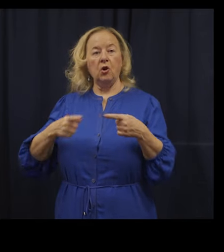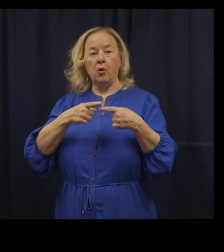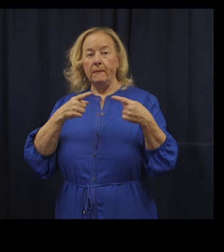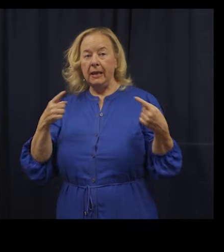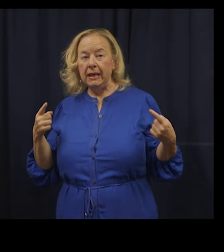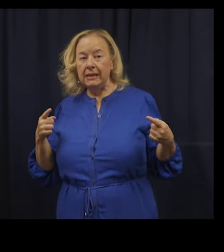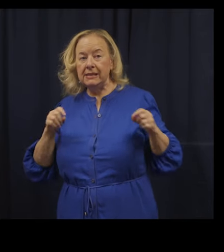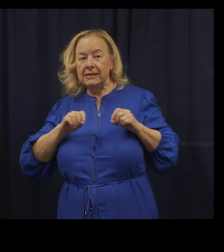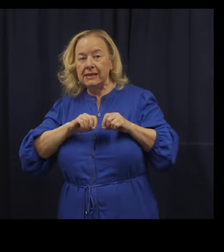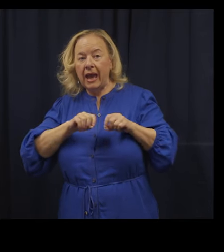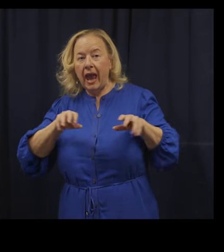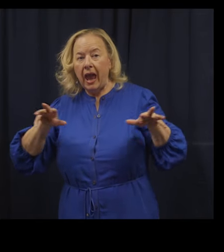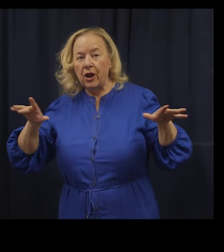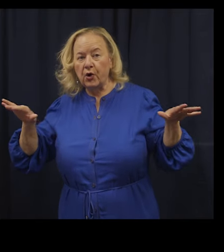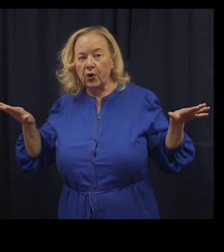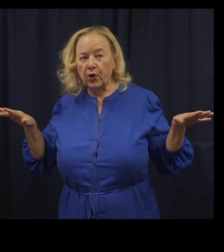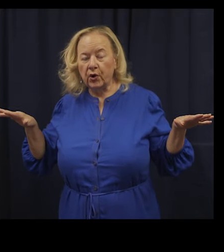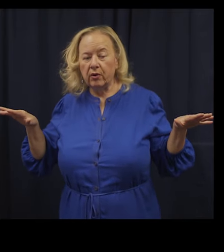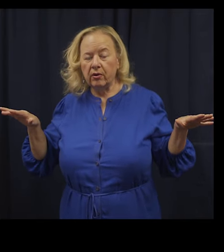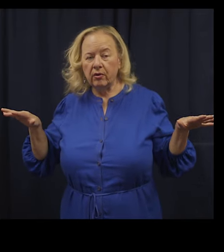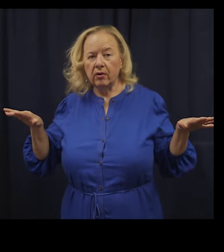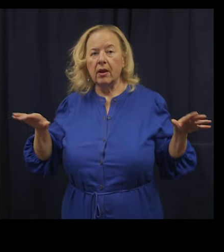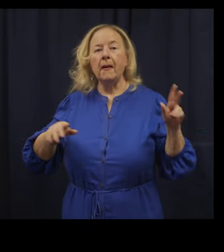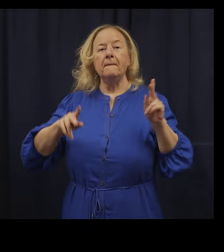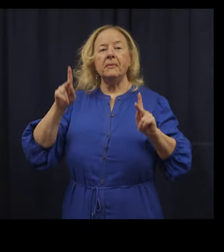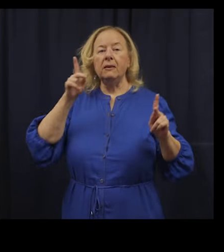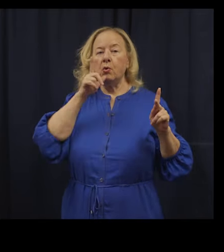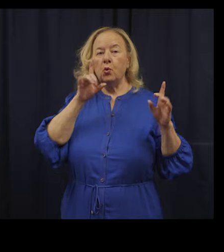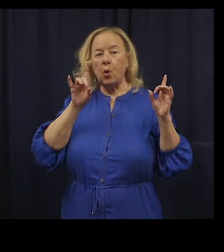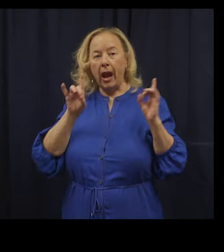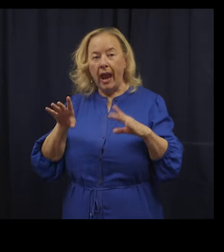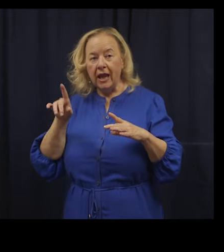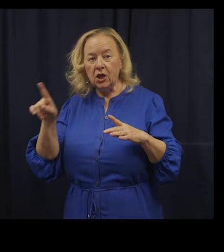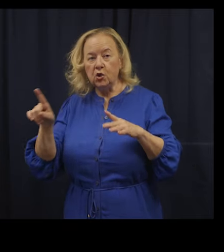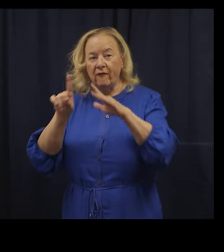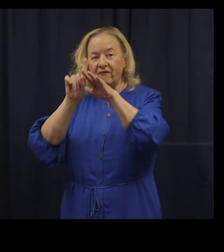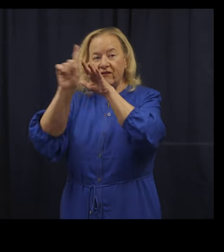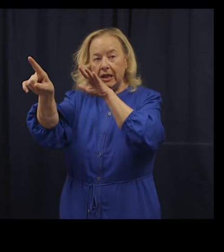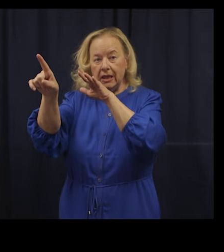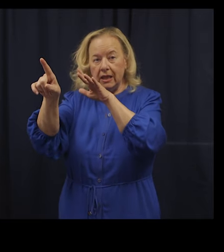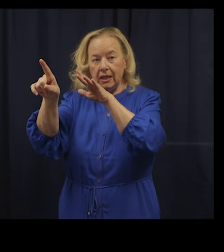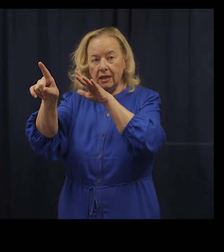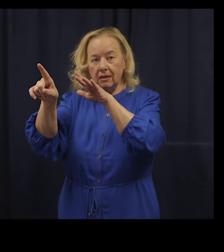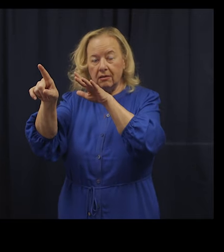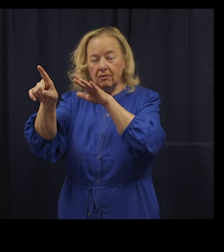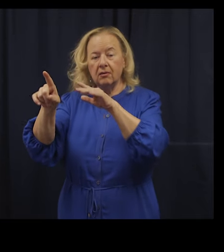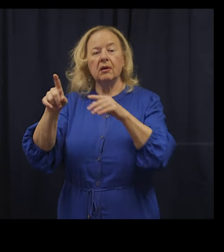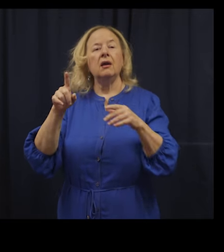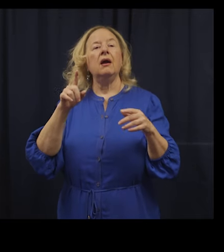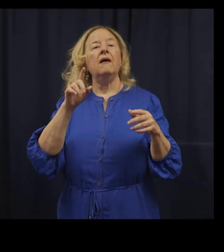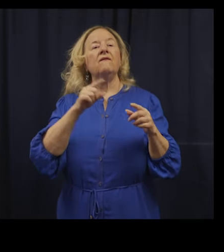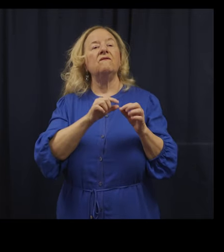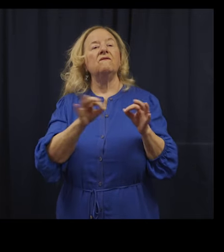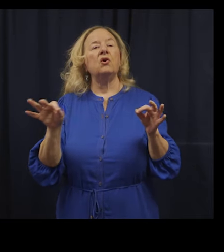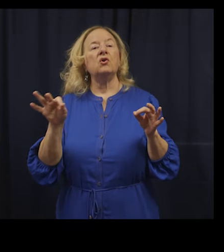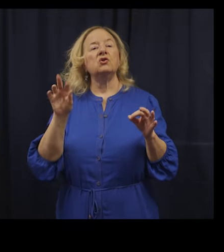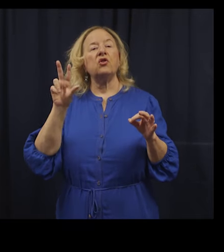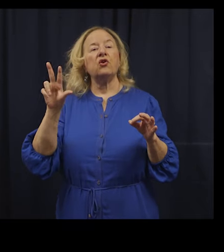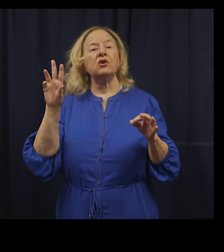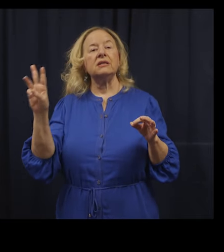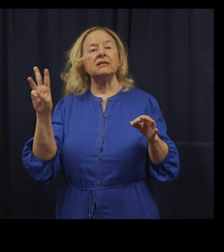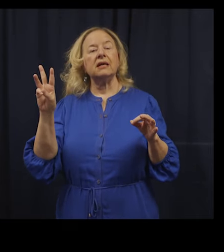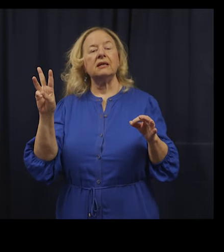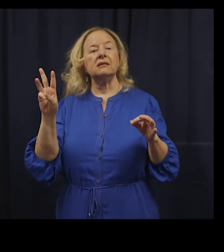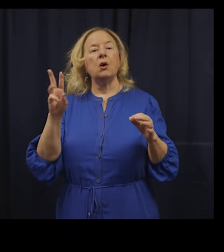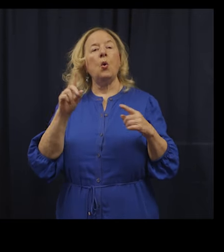enemies be scattered, and let those that hate you flee from before you." And then in verse 36, it says, "And